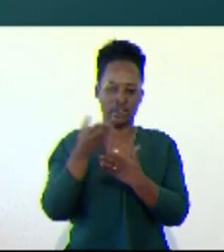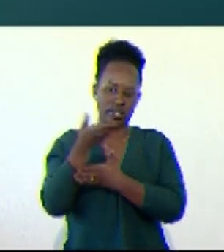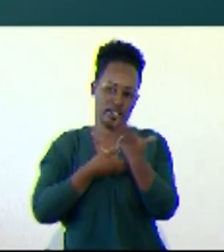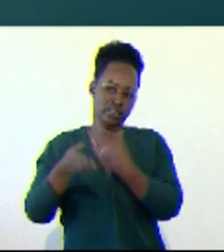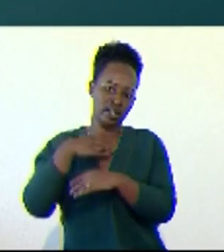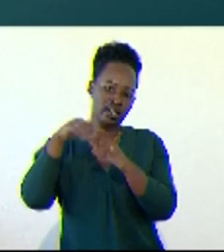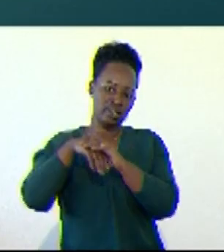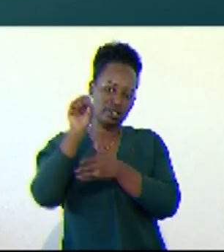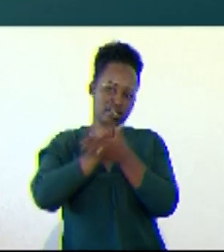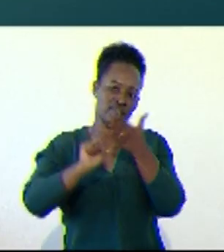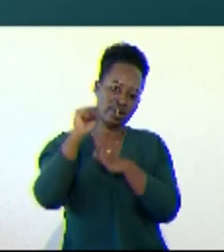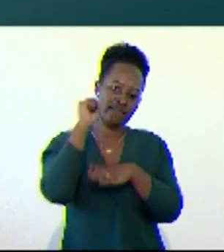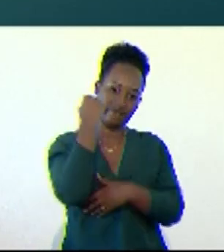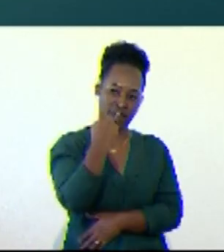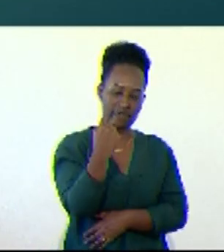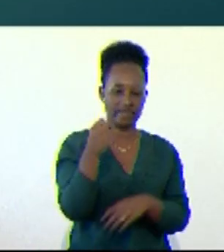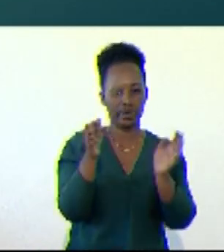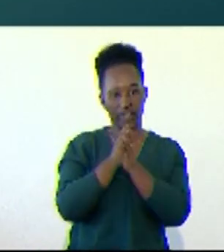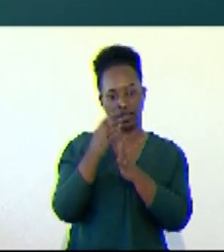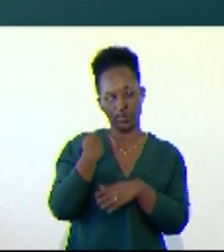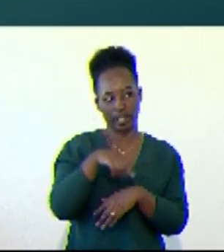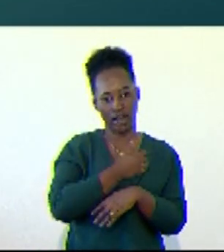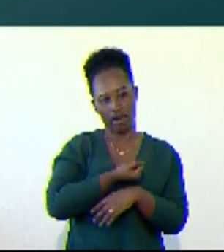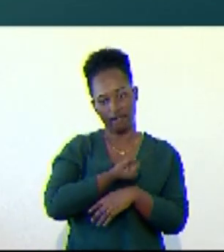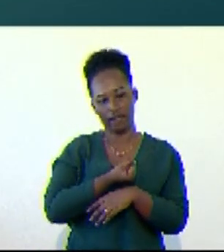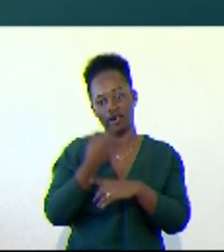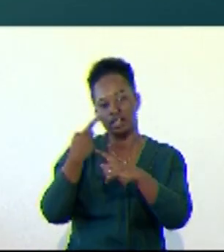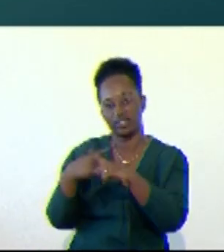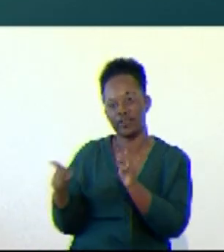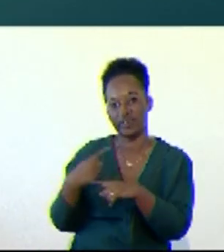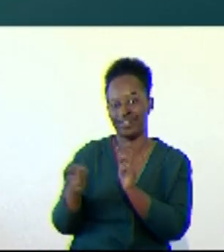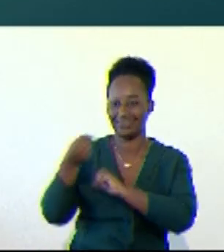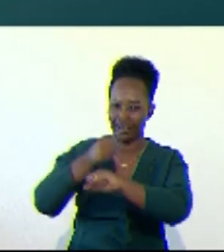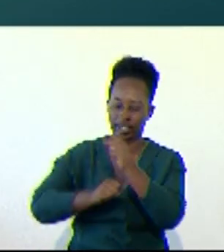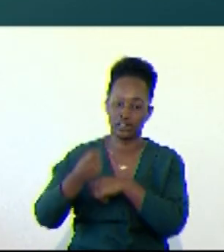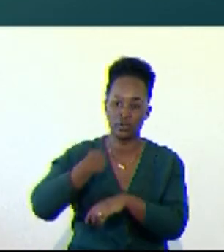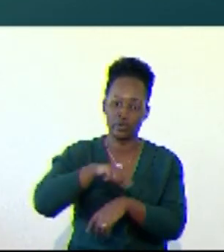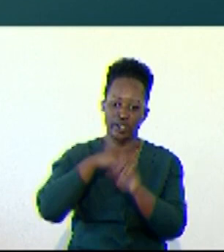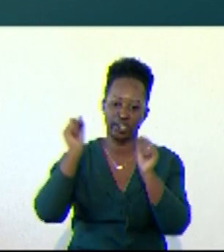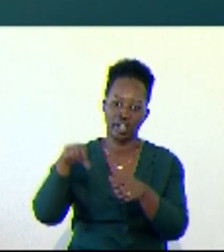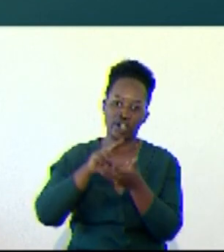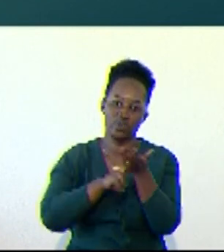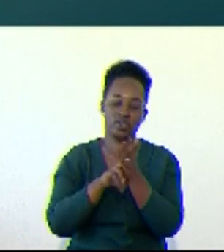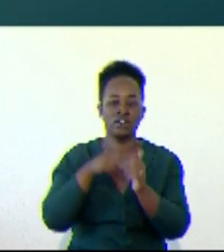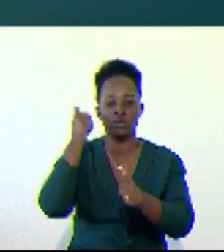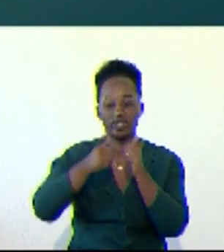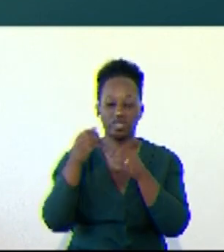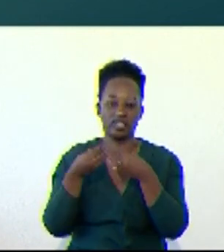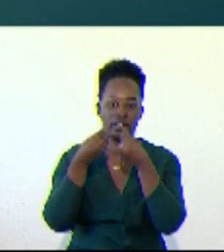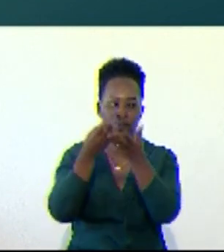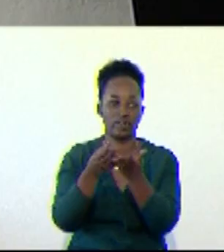5. And here we have the different reagents we can use, which are derivatives of